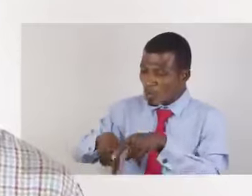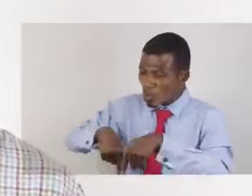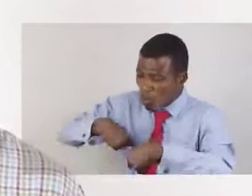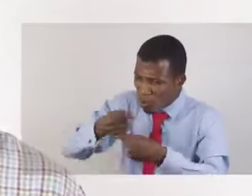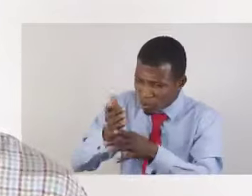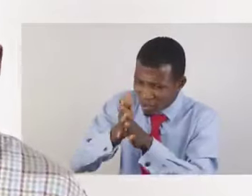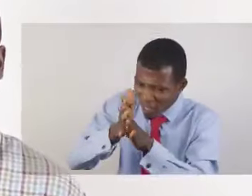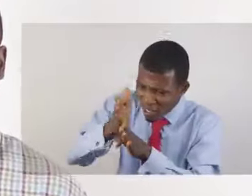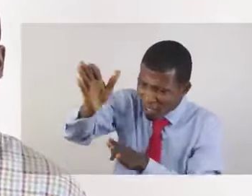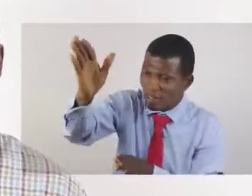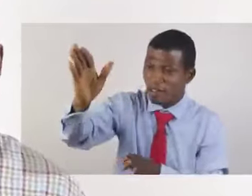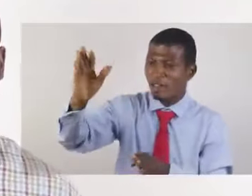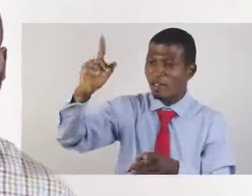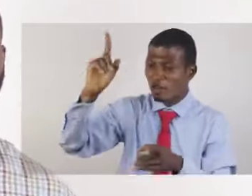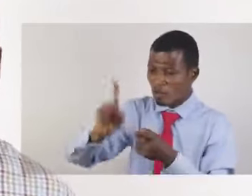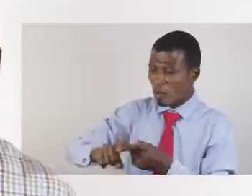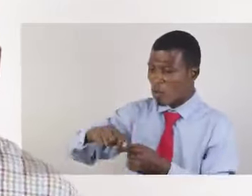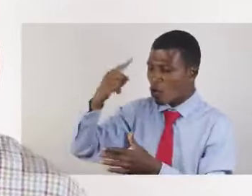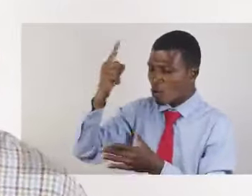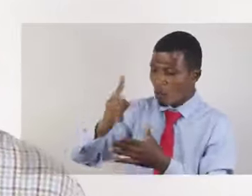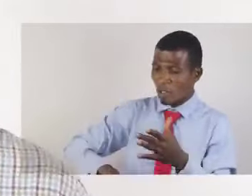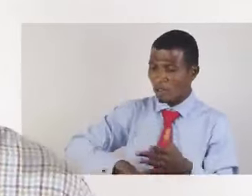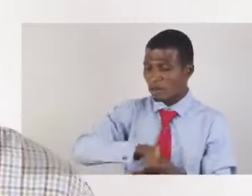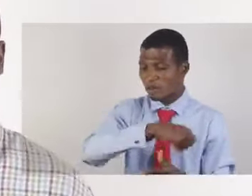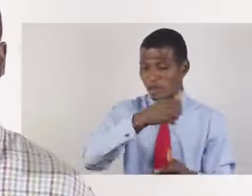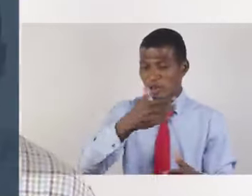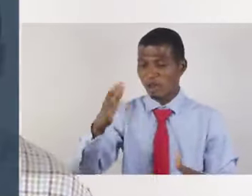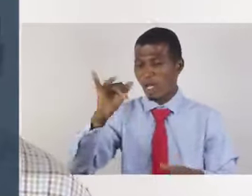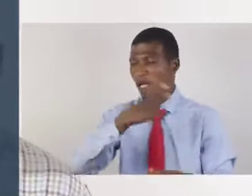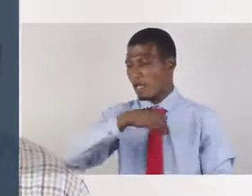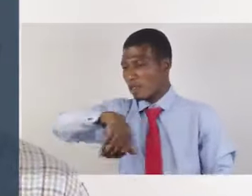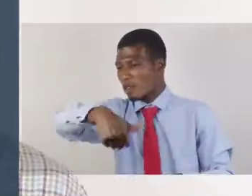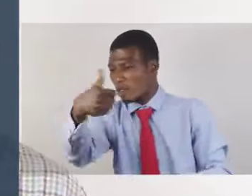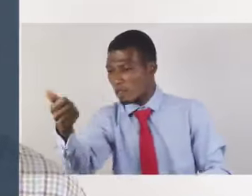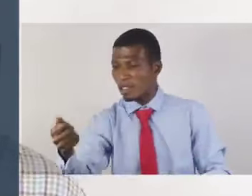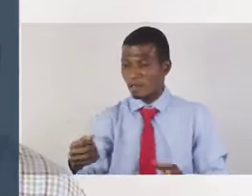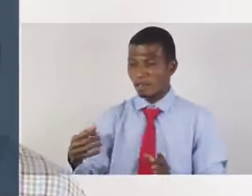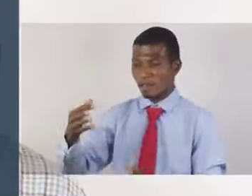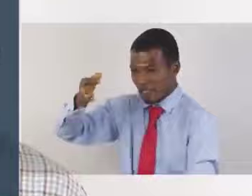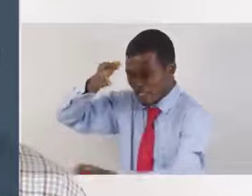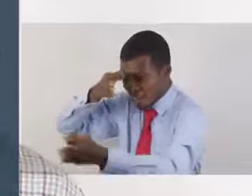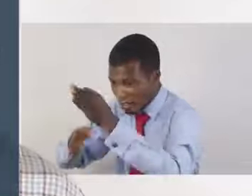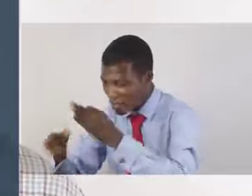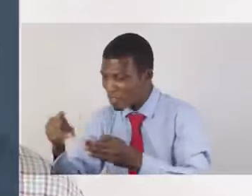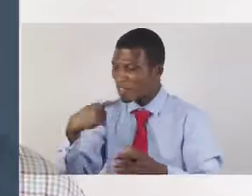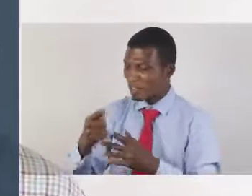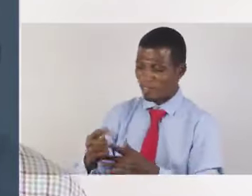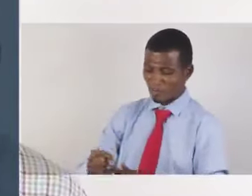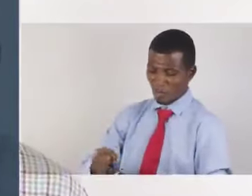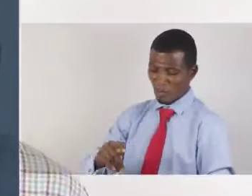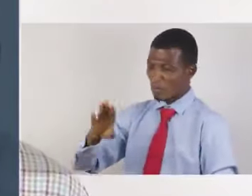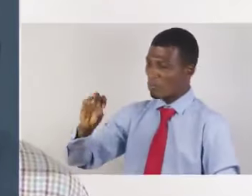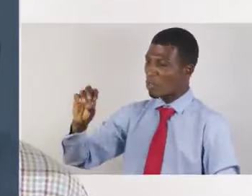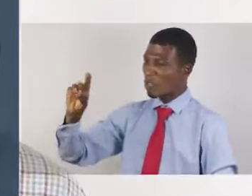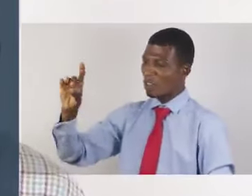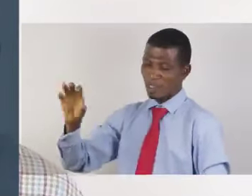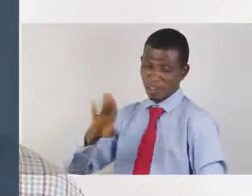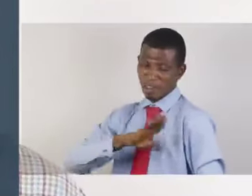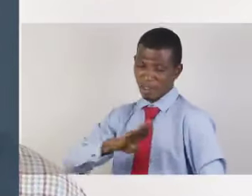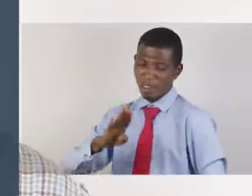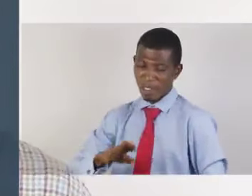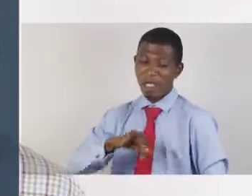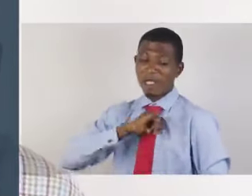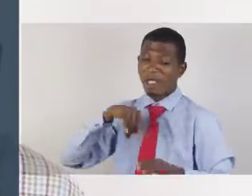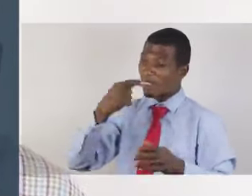goes direct to say one thing is another. So instead of saying Bode is like a lion, I could just